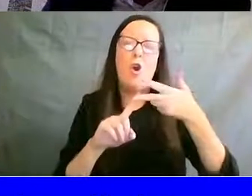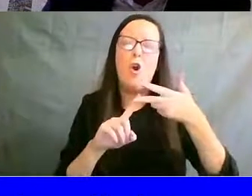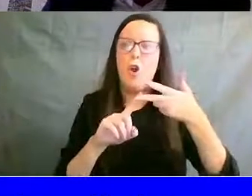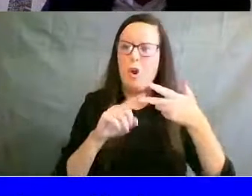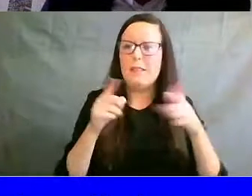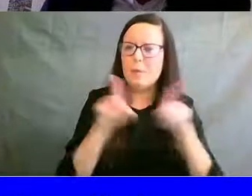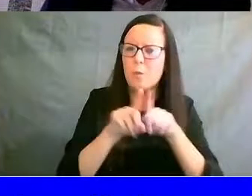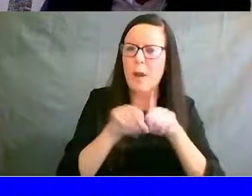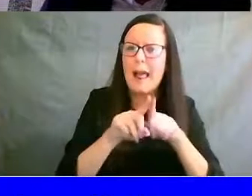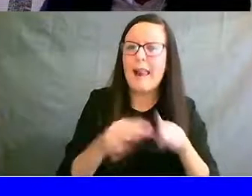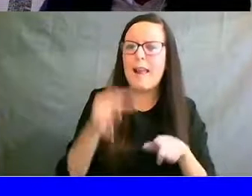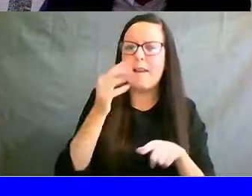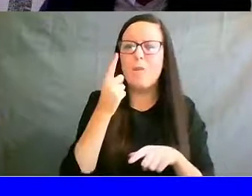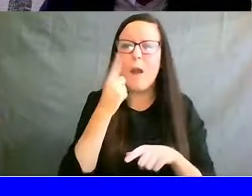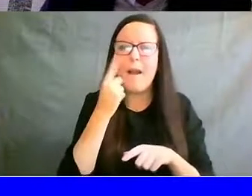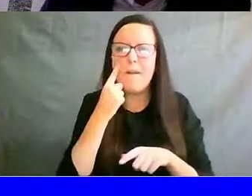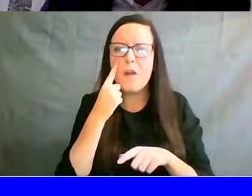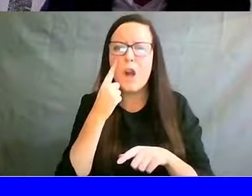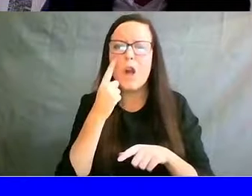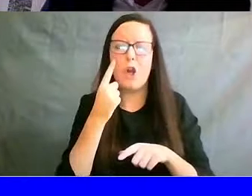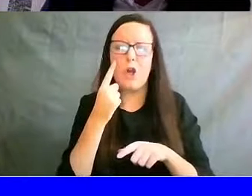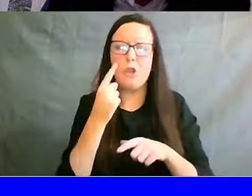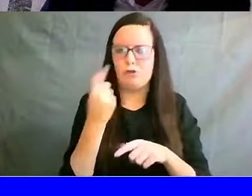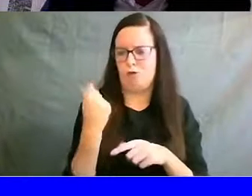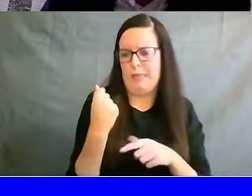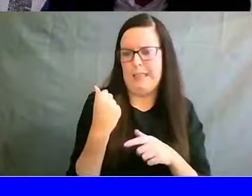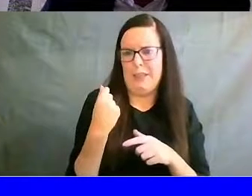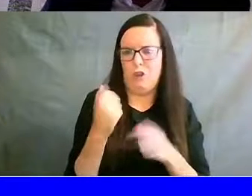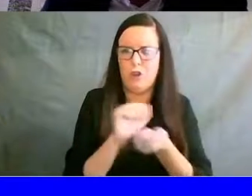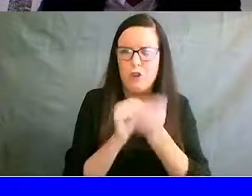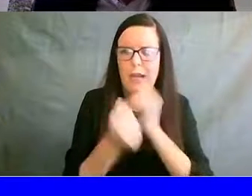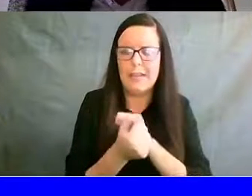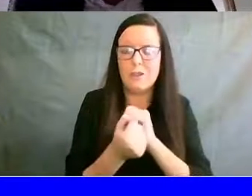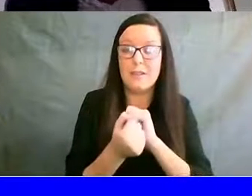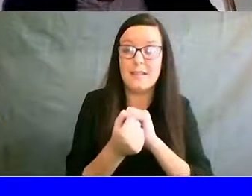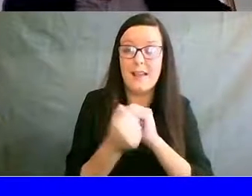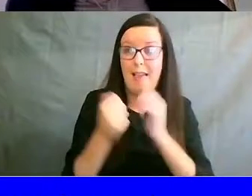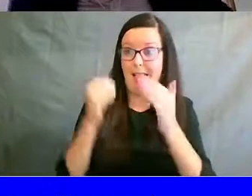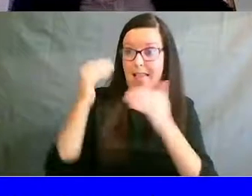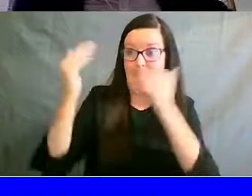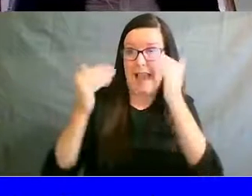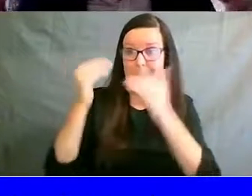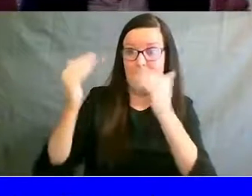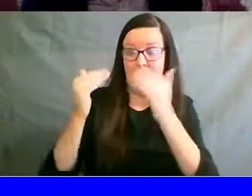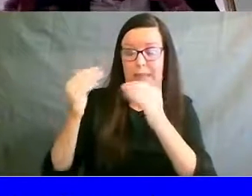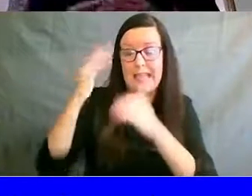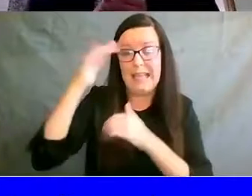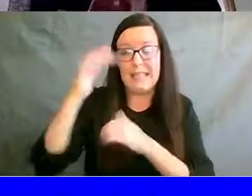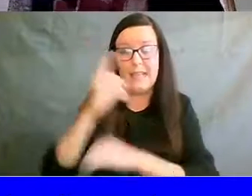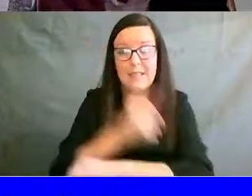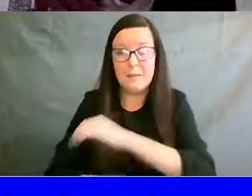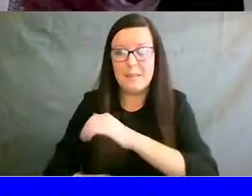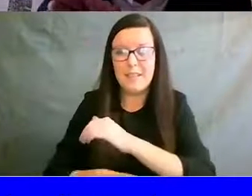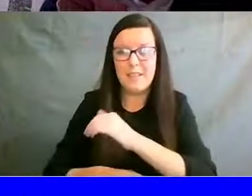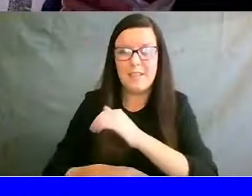recent changes, adults with intellectual disabilities are now treated less favorably than other, we'll say, potentially vulnerable witnesses,